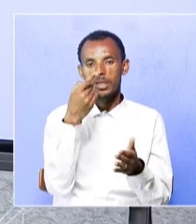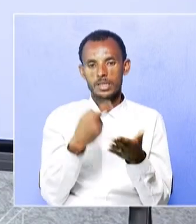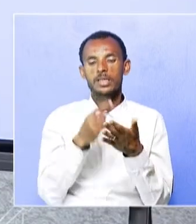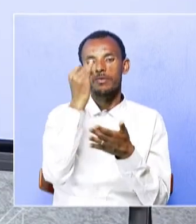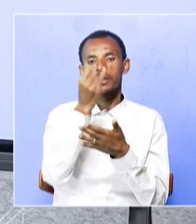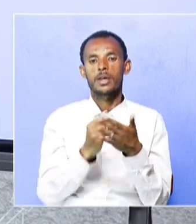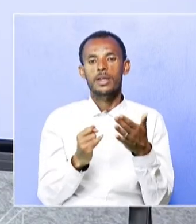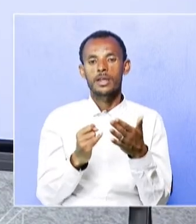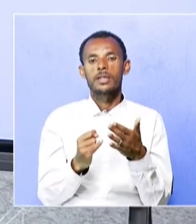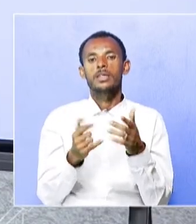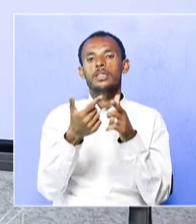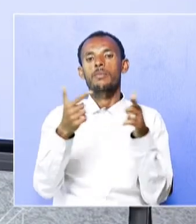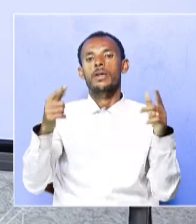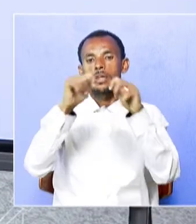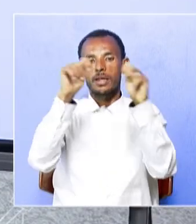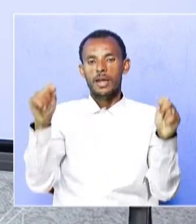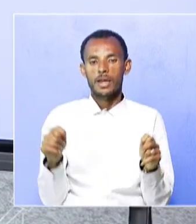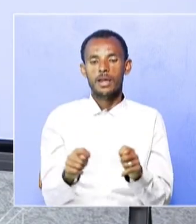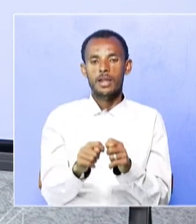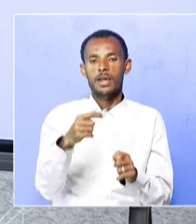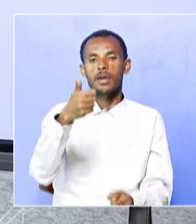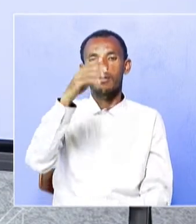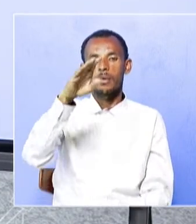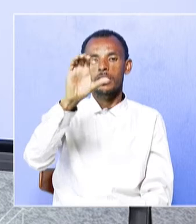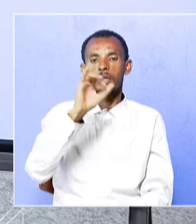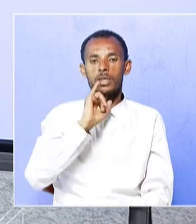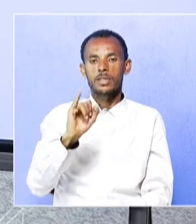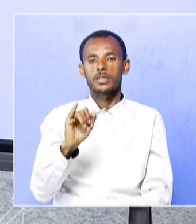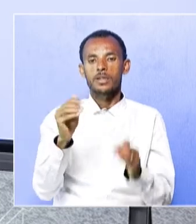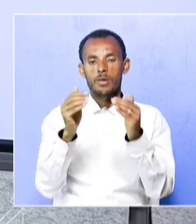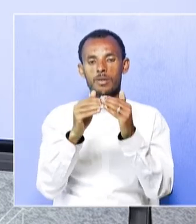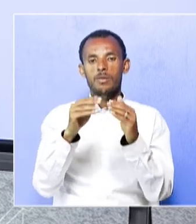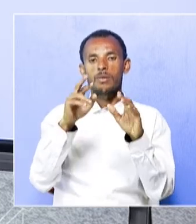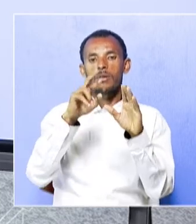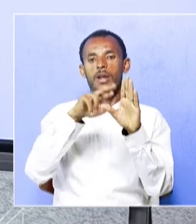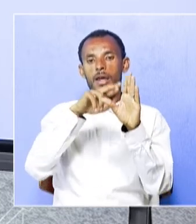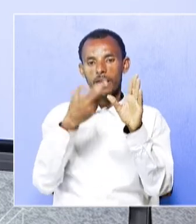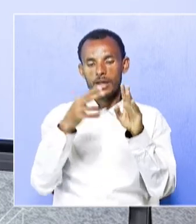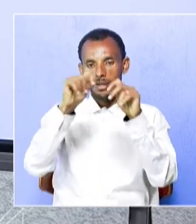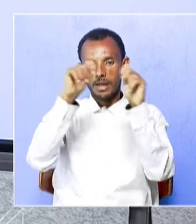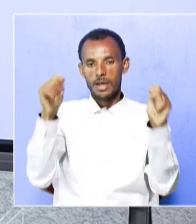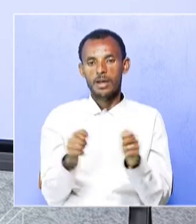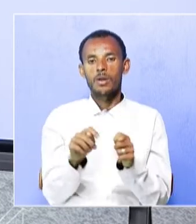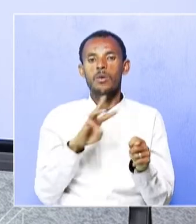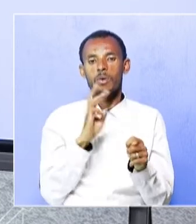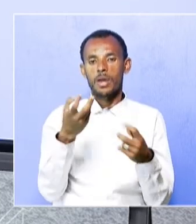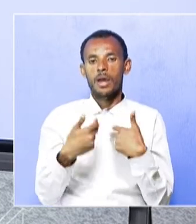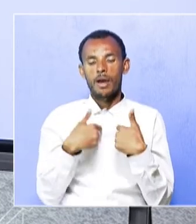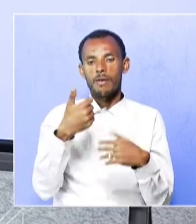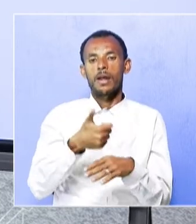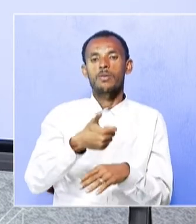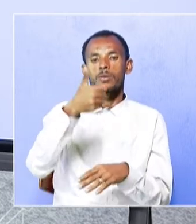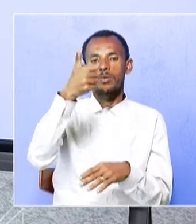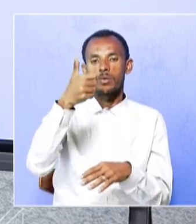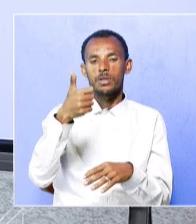figure, the bigger triangle ABC is right angle triangle, and we have an altitude